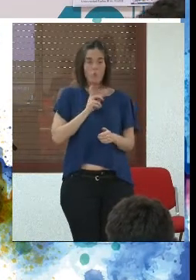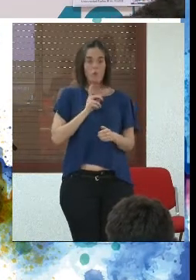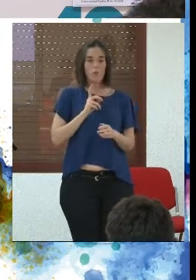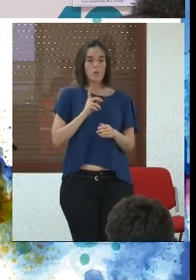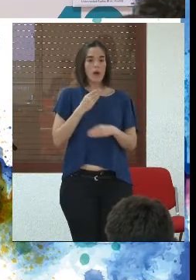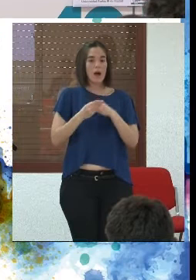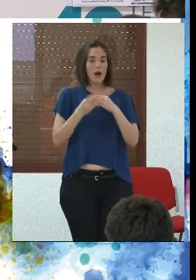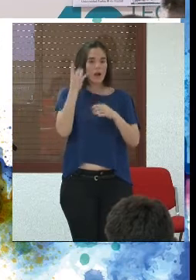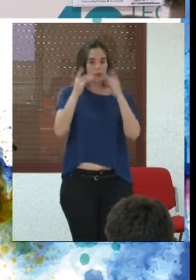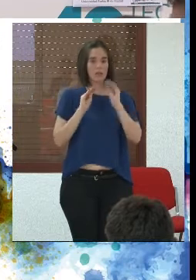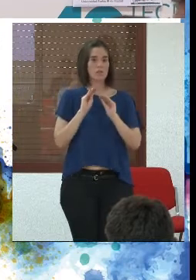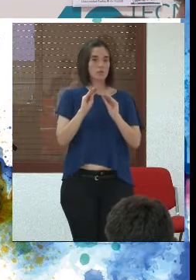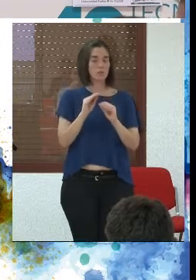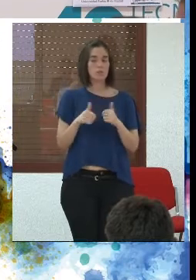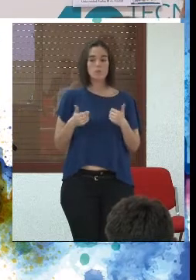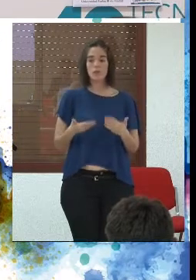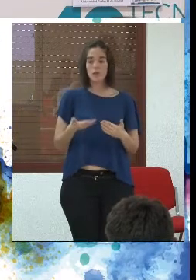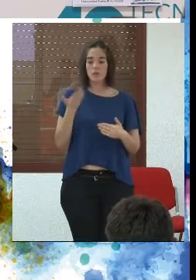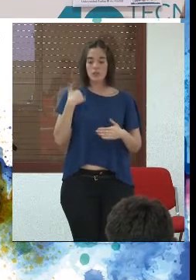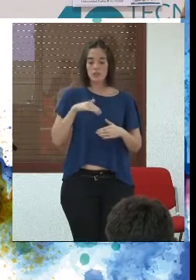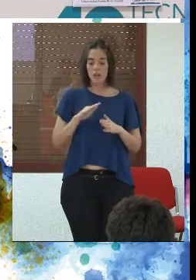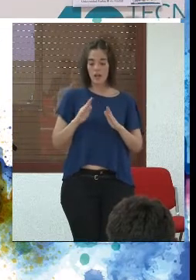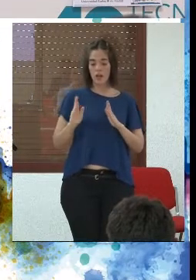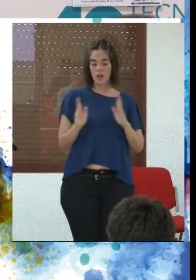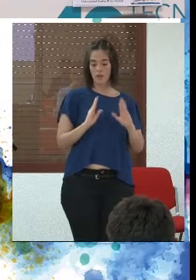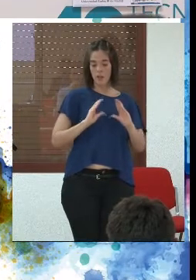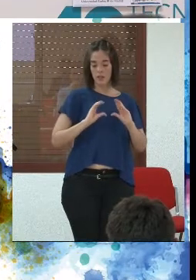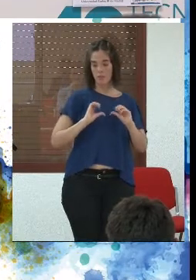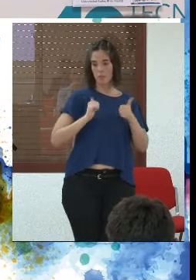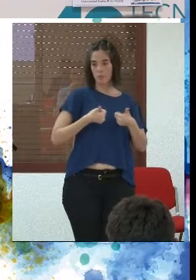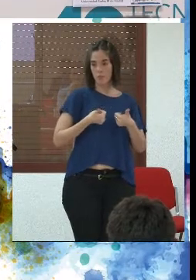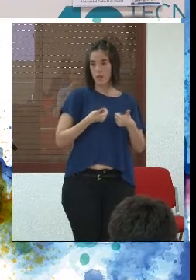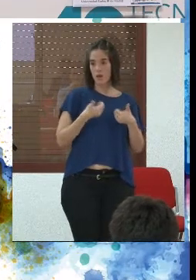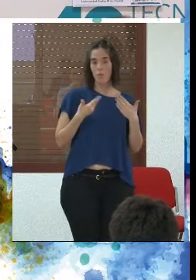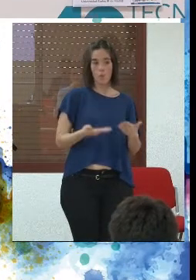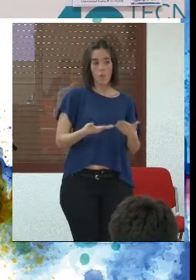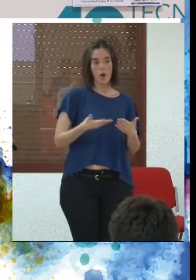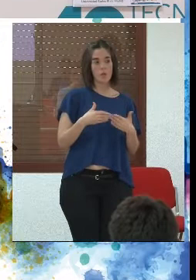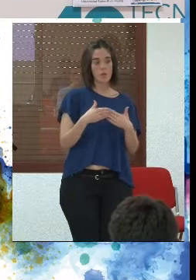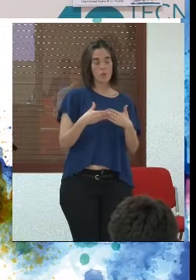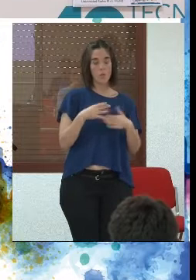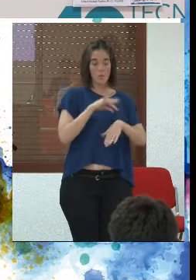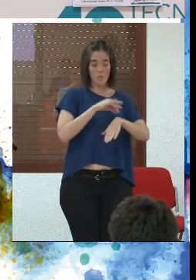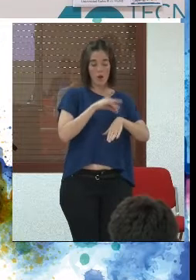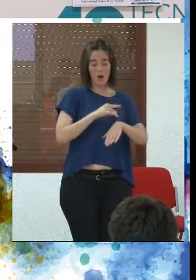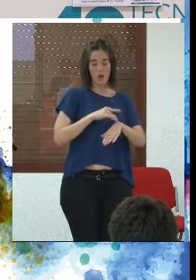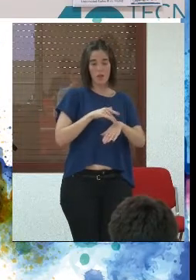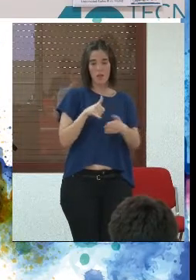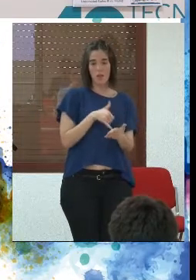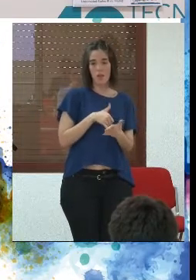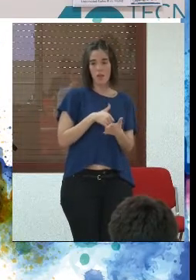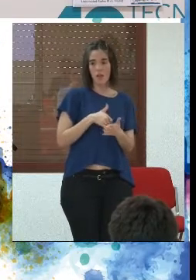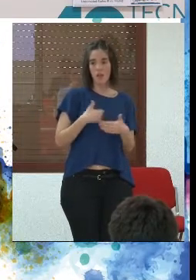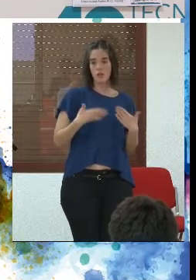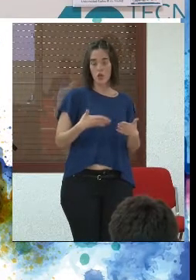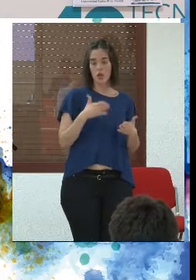to control the brain activity of the patient is really important. It's being used in the first stages of the rehabilitation process